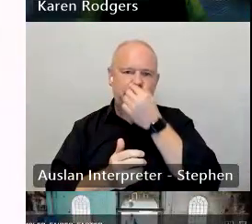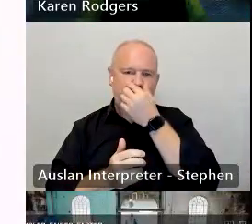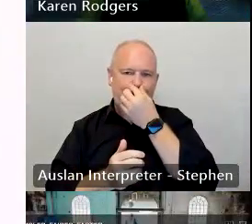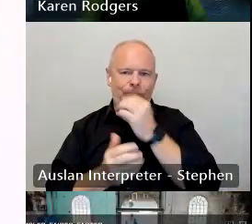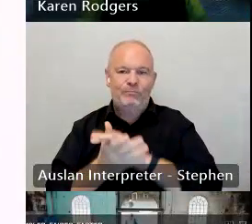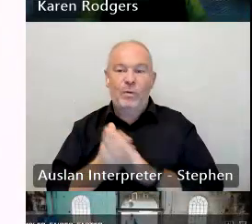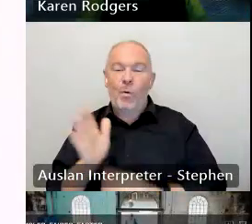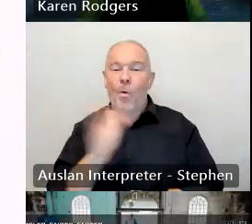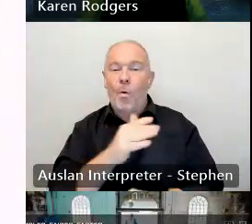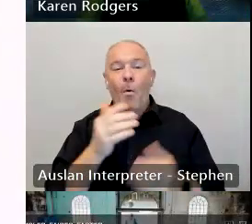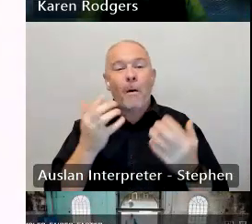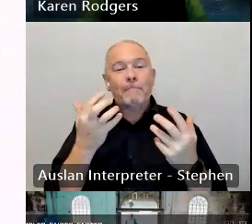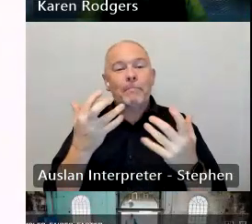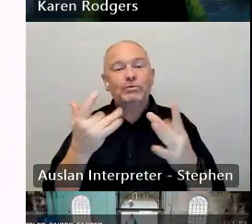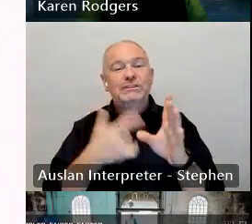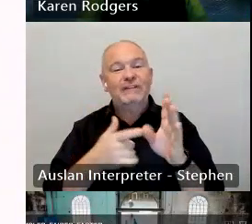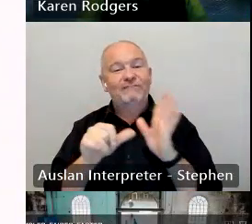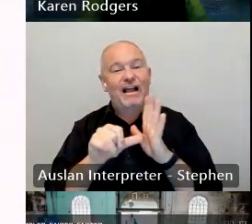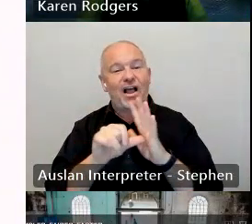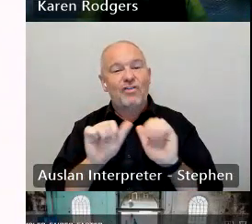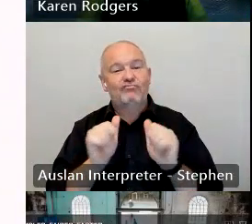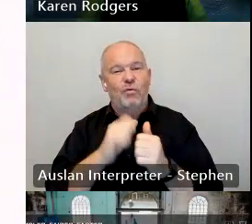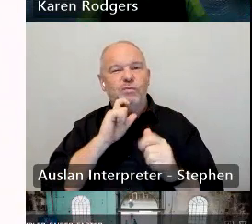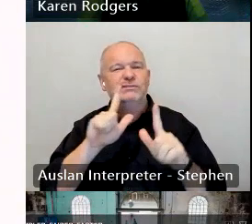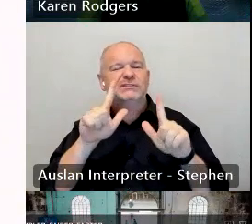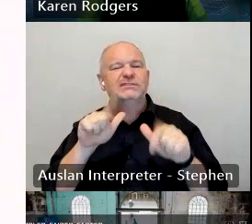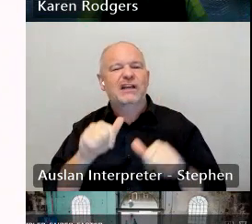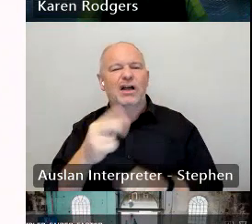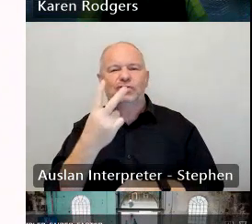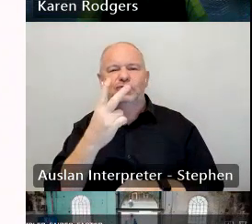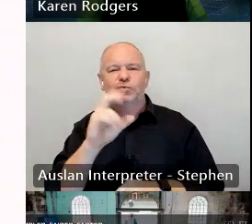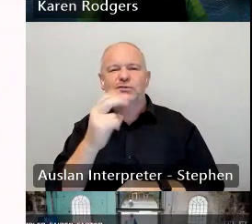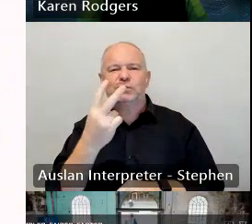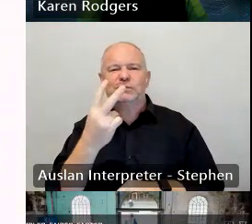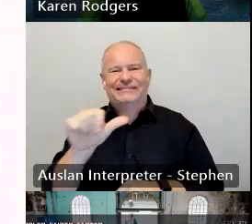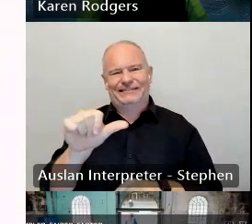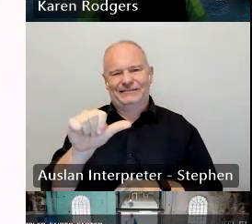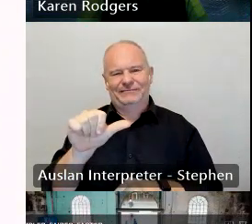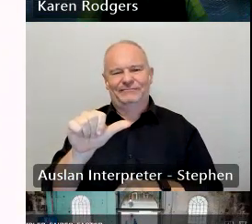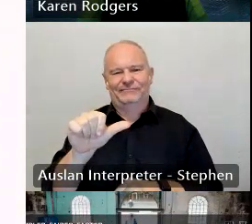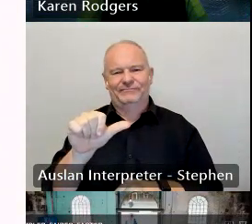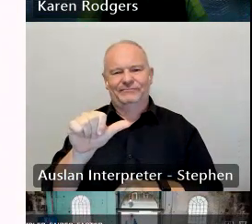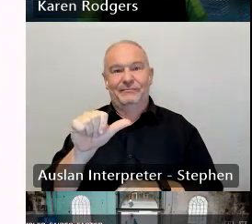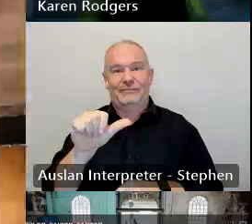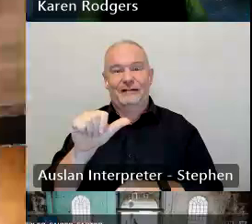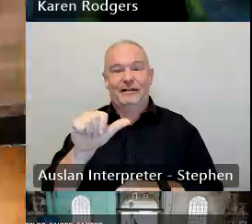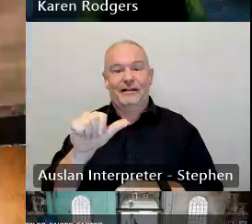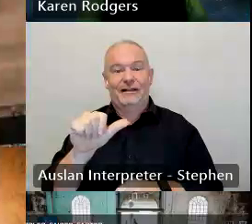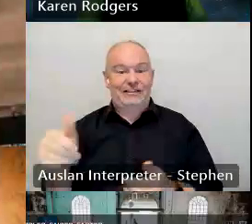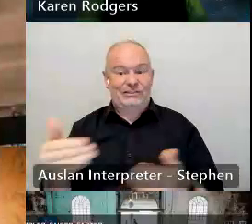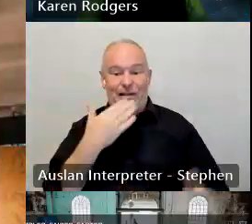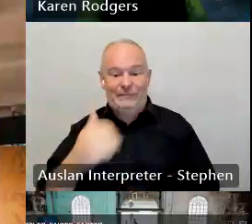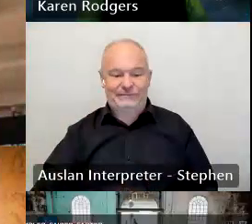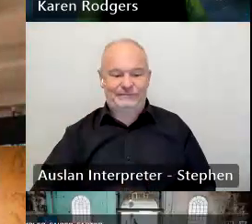All multi-year funding agreements will start from 2026. Next slide, please,